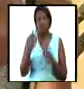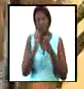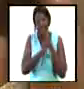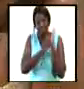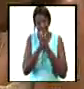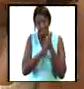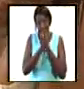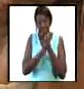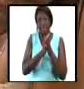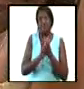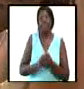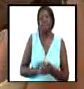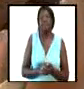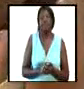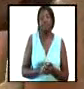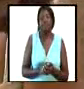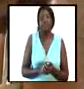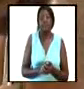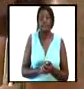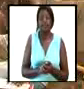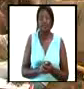enjoyable.